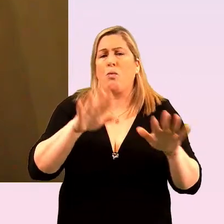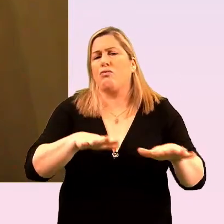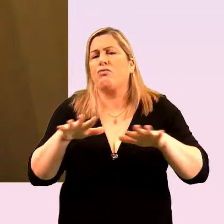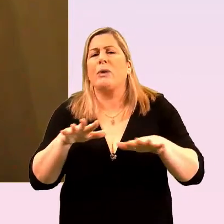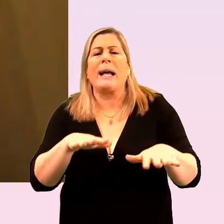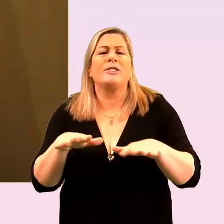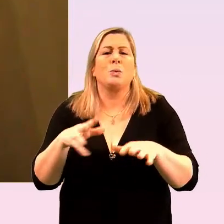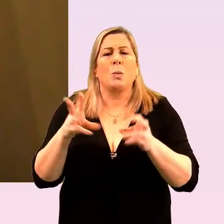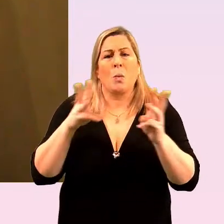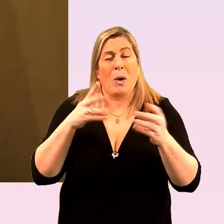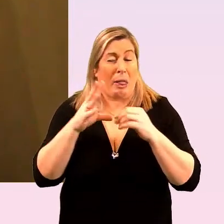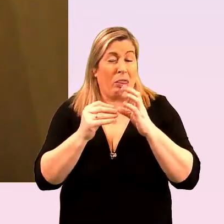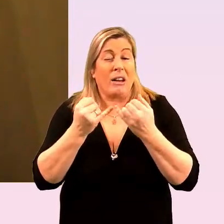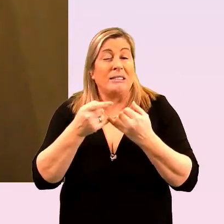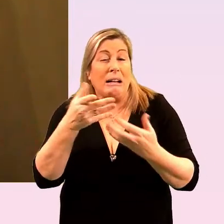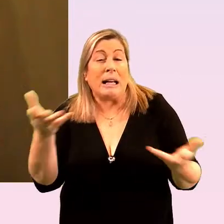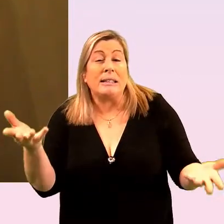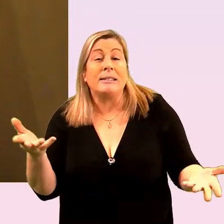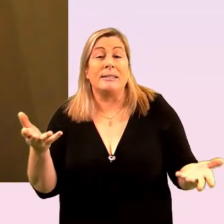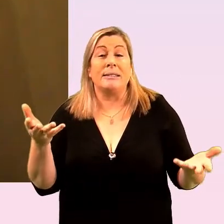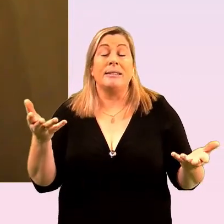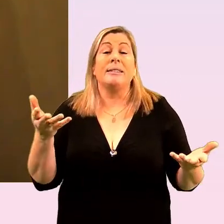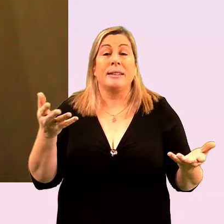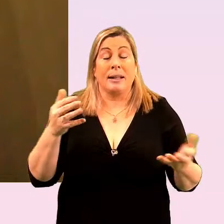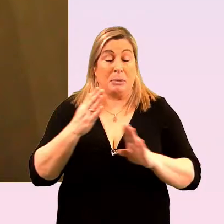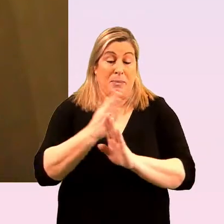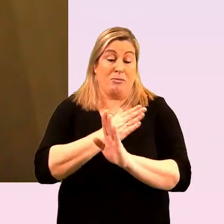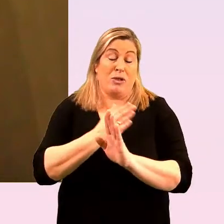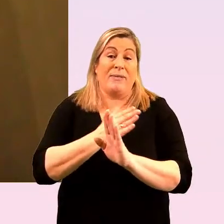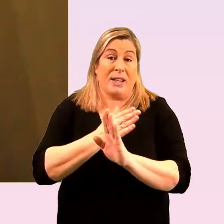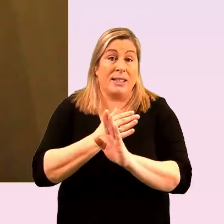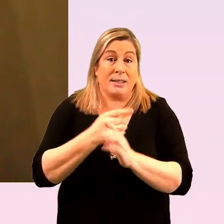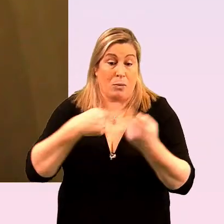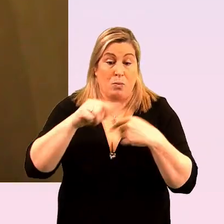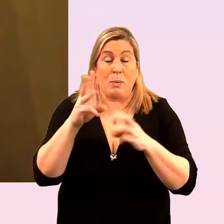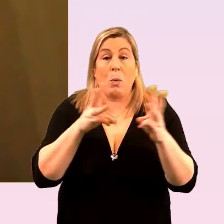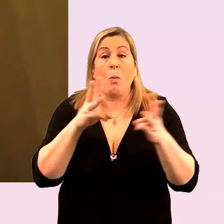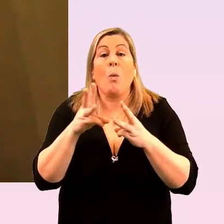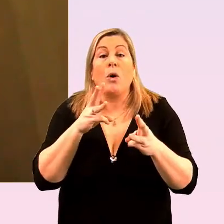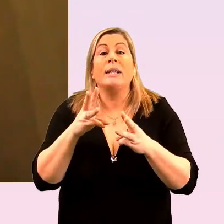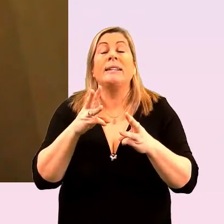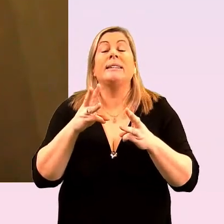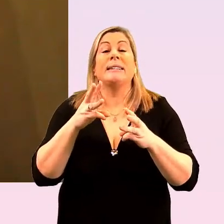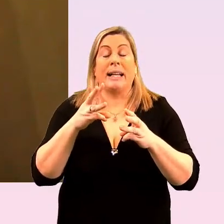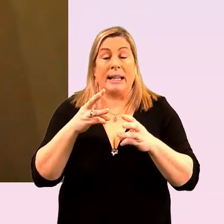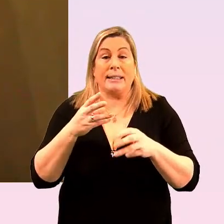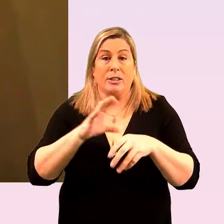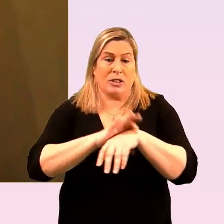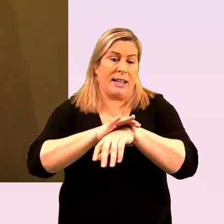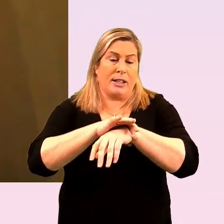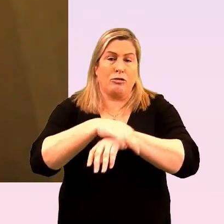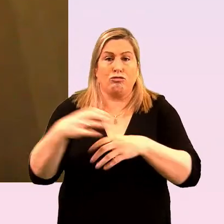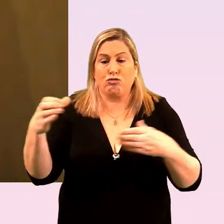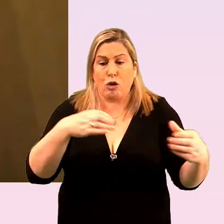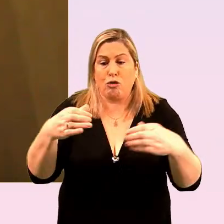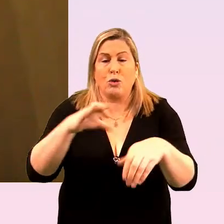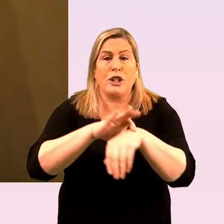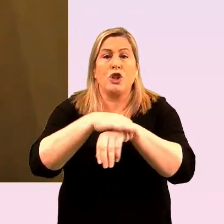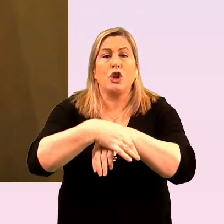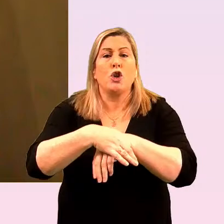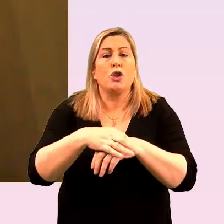like that, so that, like, previously, we were working in terms of recruiting security guards